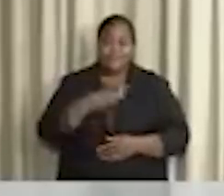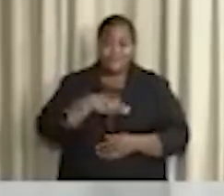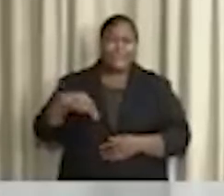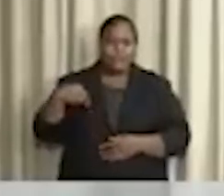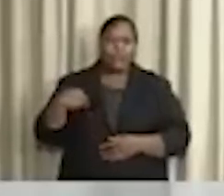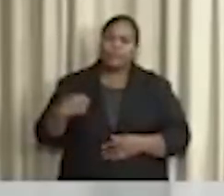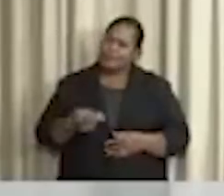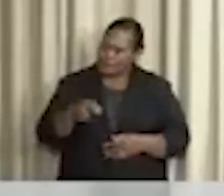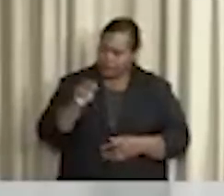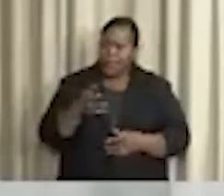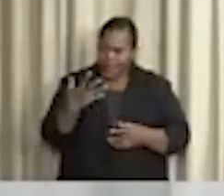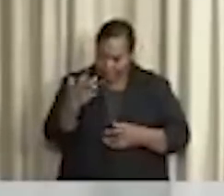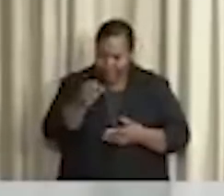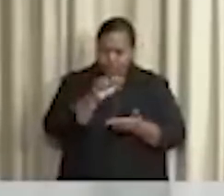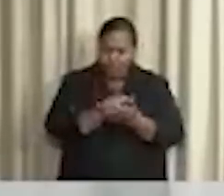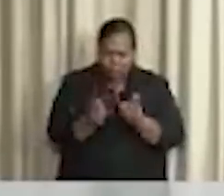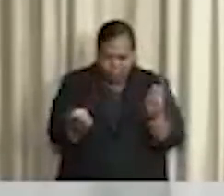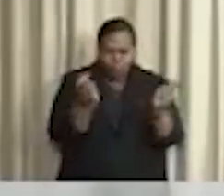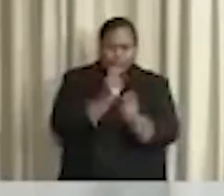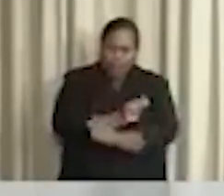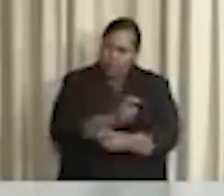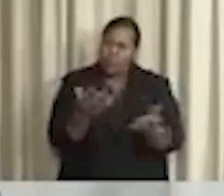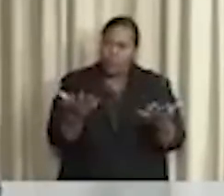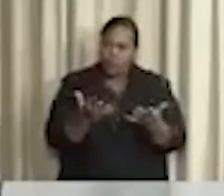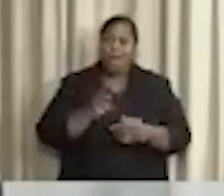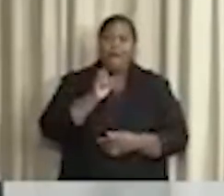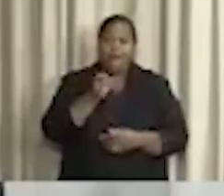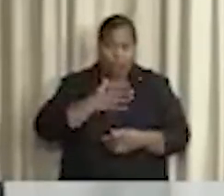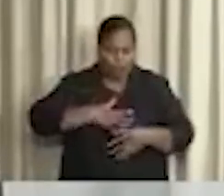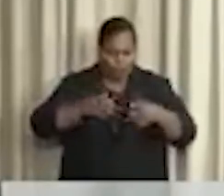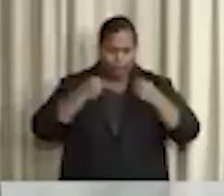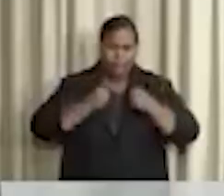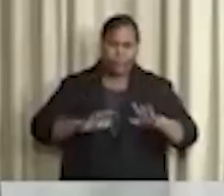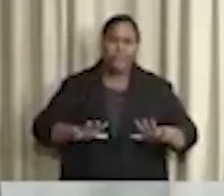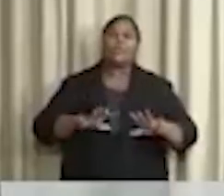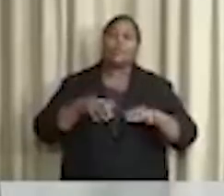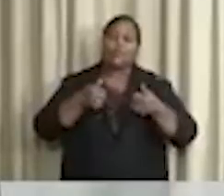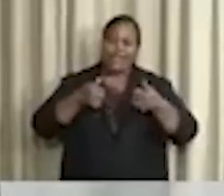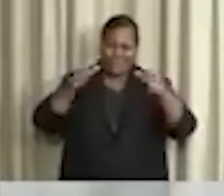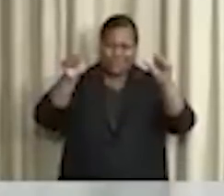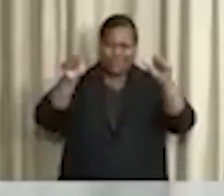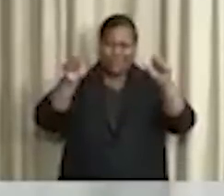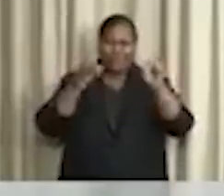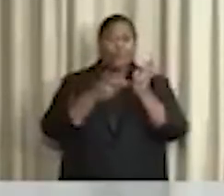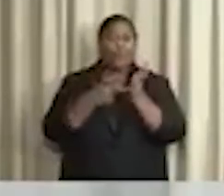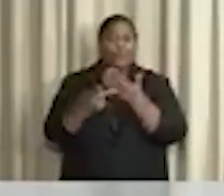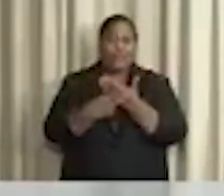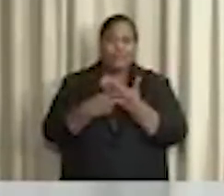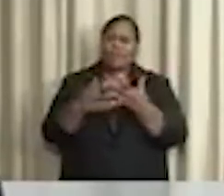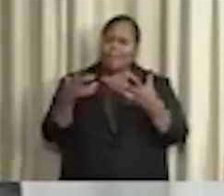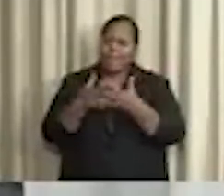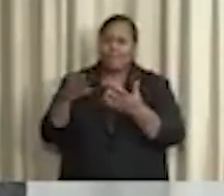reserves the right to change the number of sites to successfully complete the project within the allocated budget.